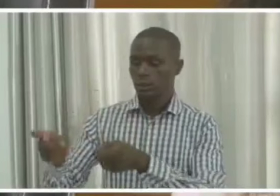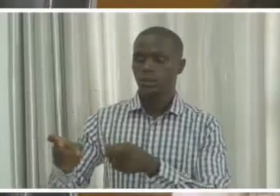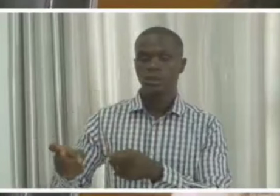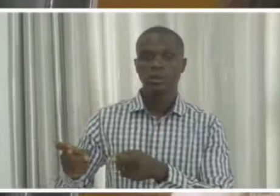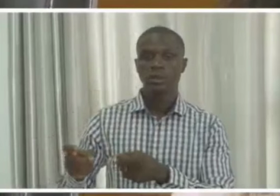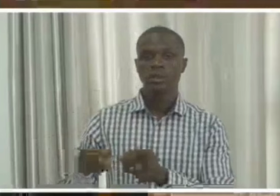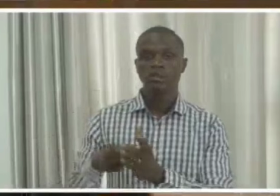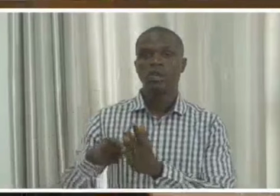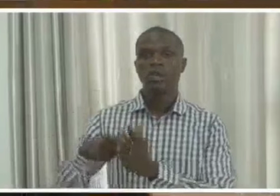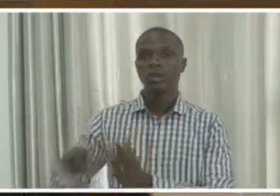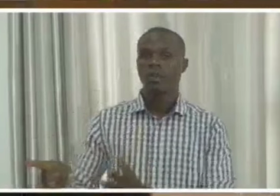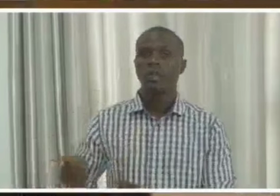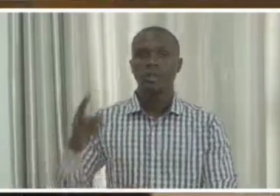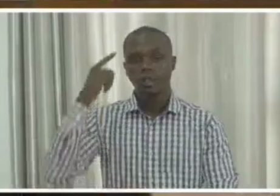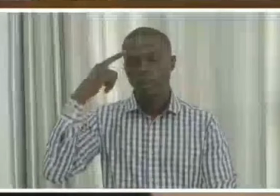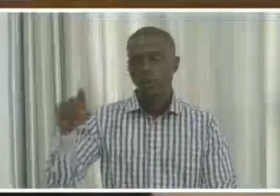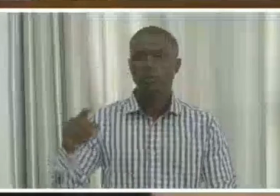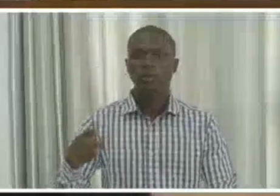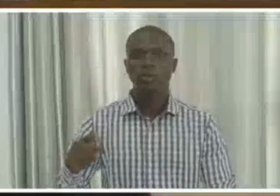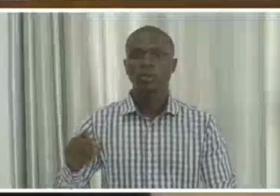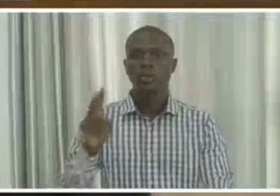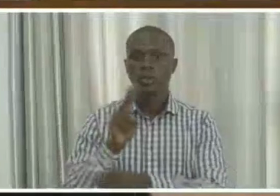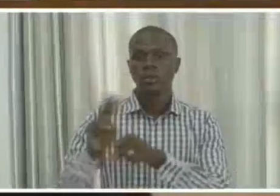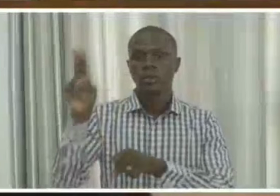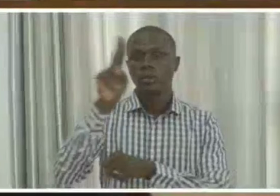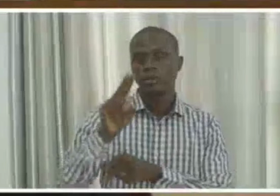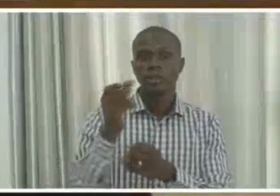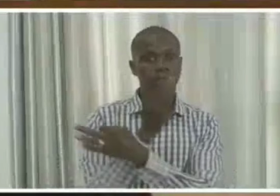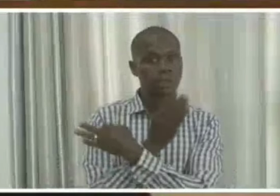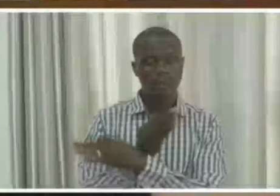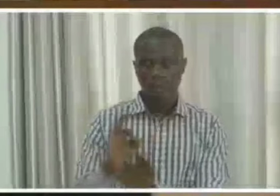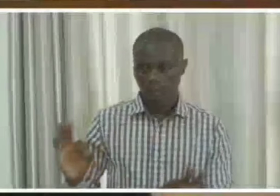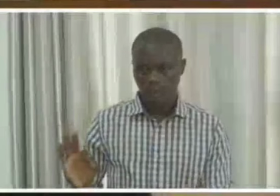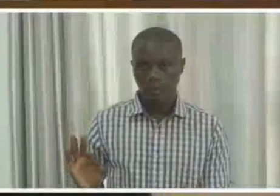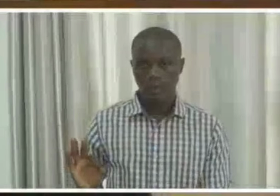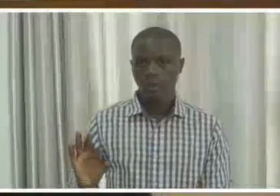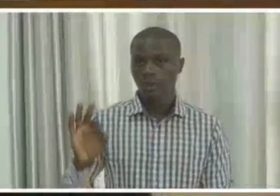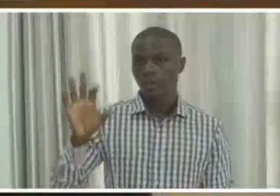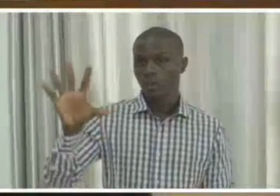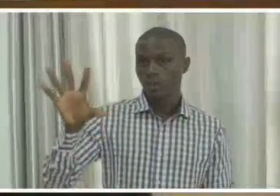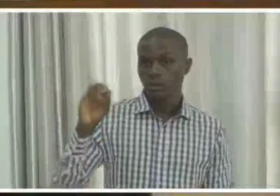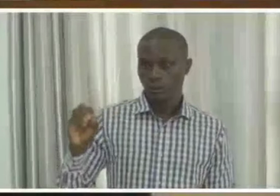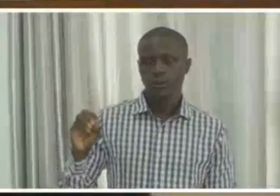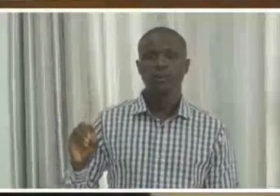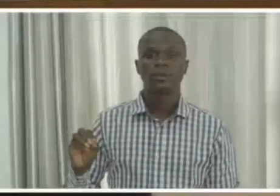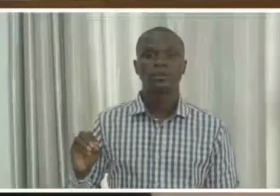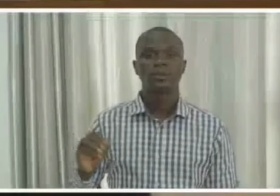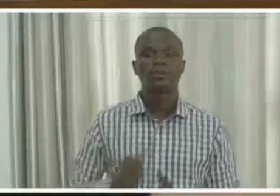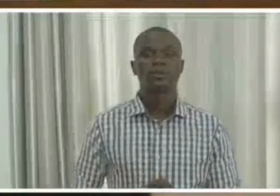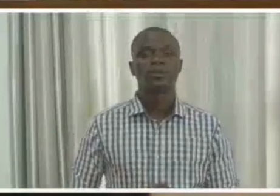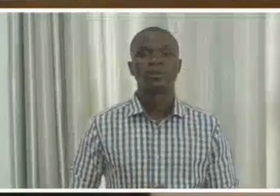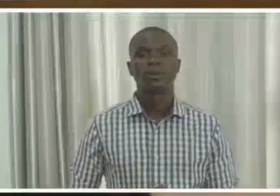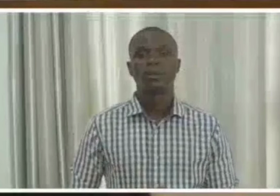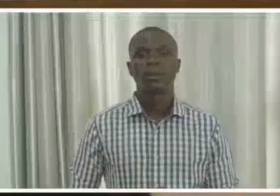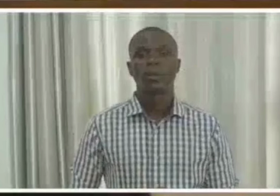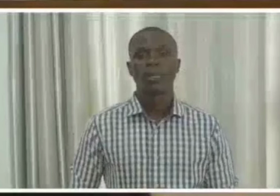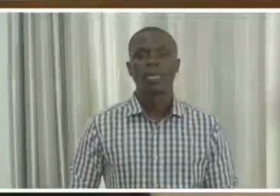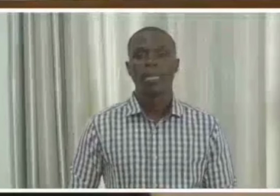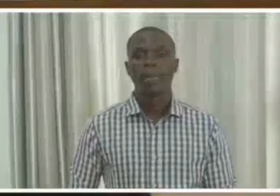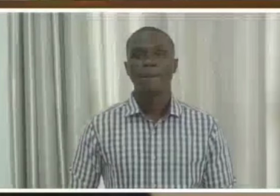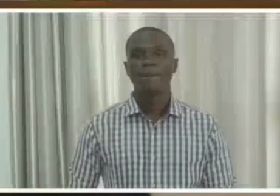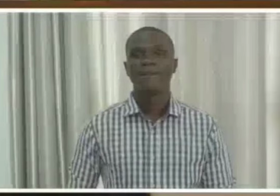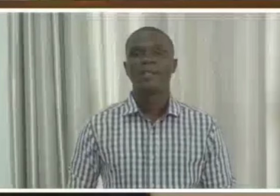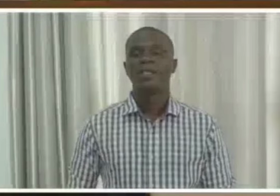where go benefit students then, university students then, 50 university students, and then 50